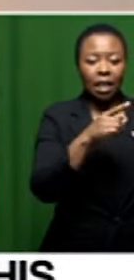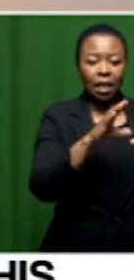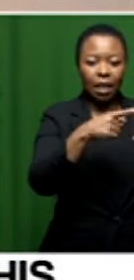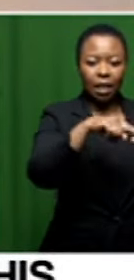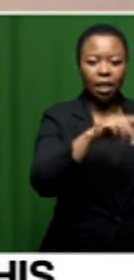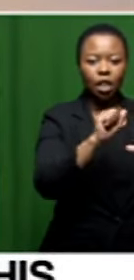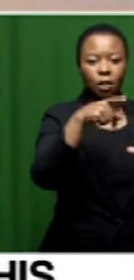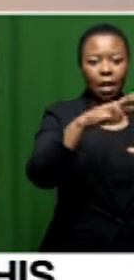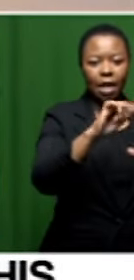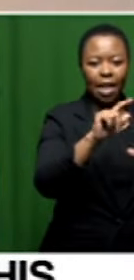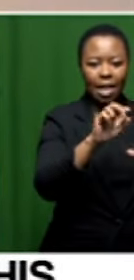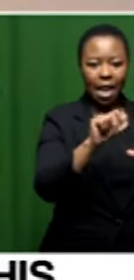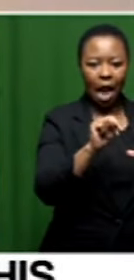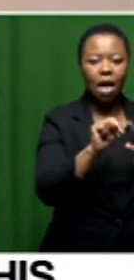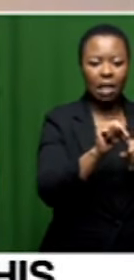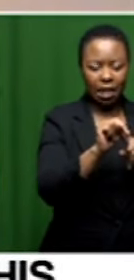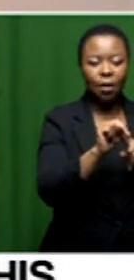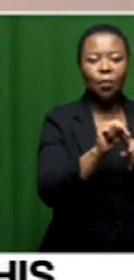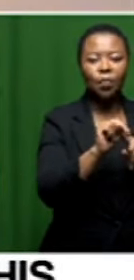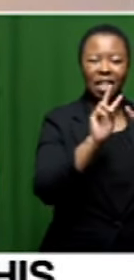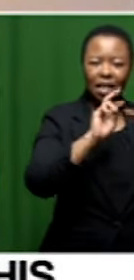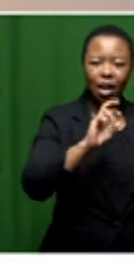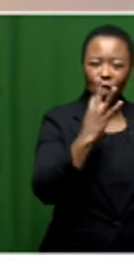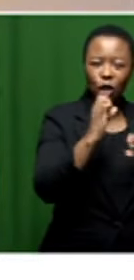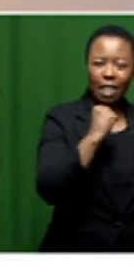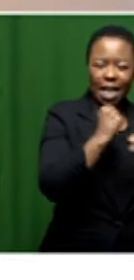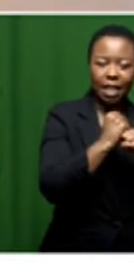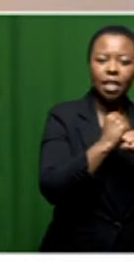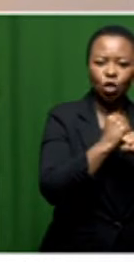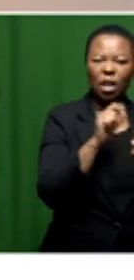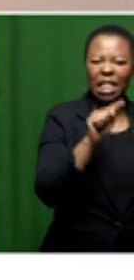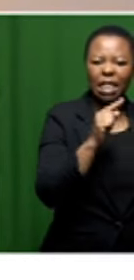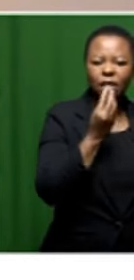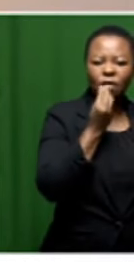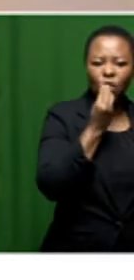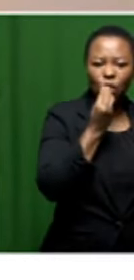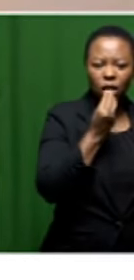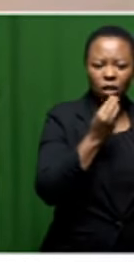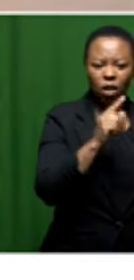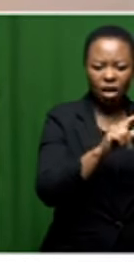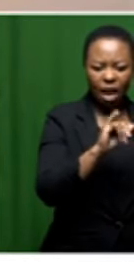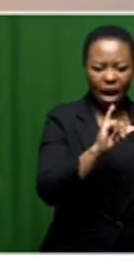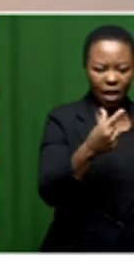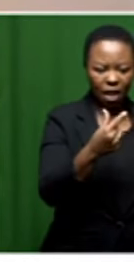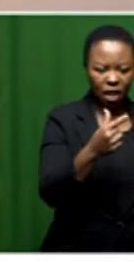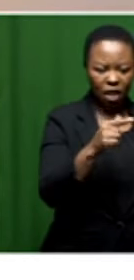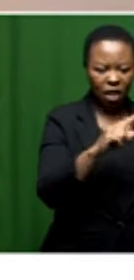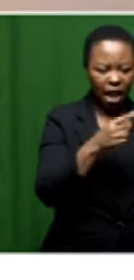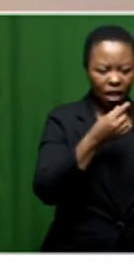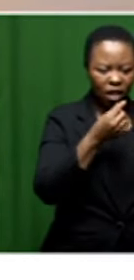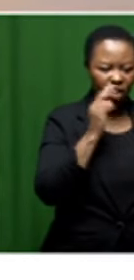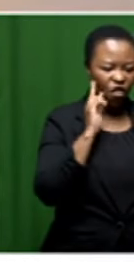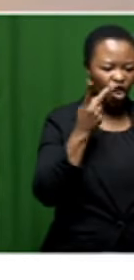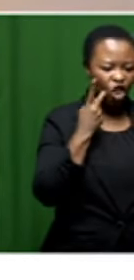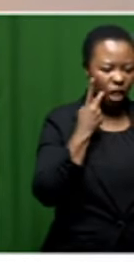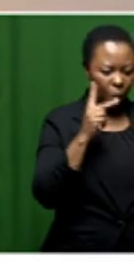over 30 years for its properties. Spirulina is a food. It's actually an algae which grows